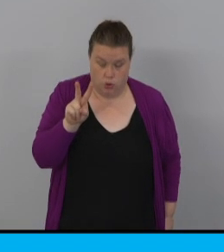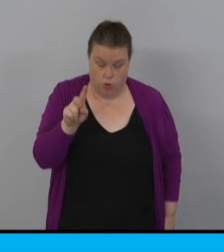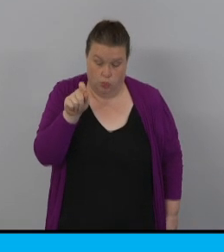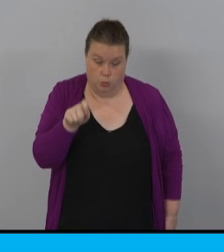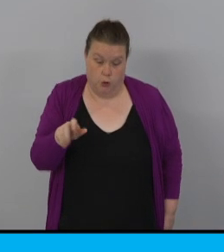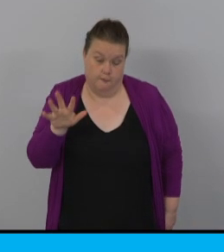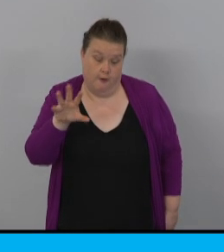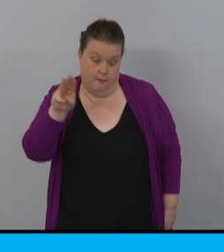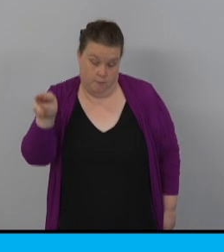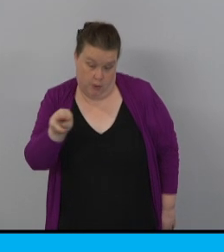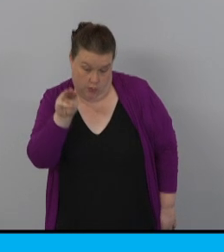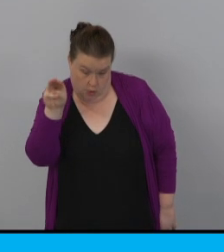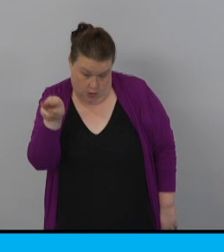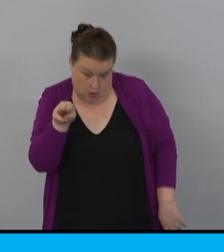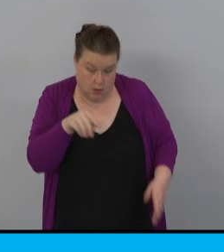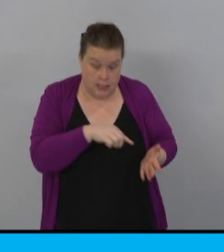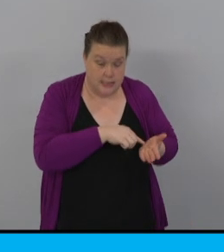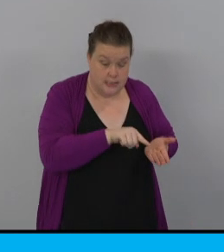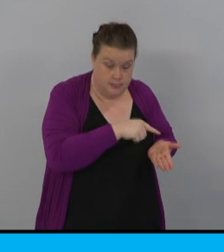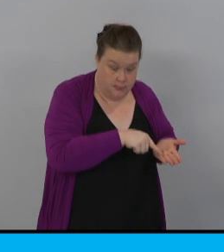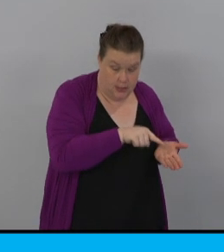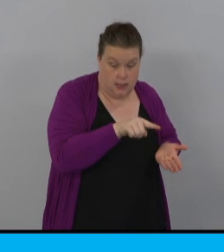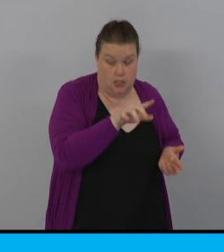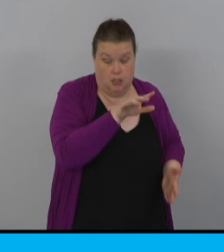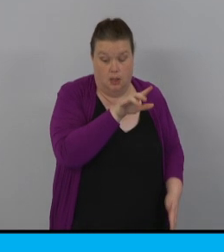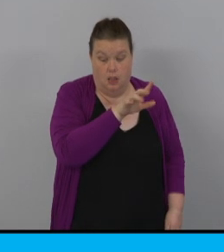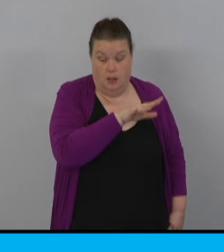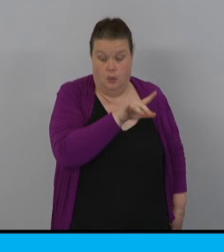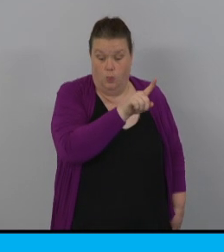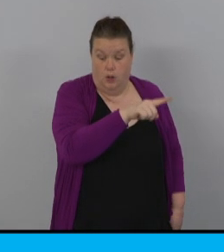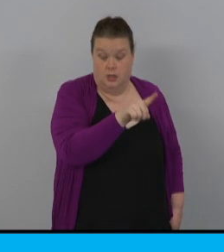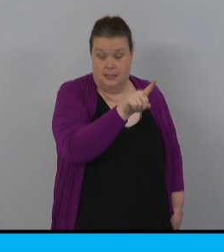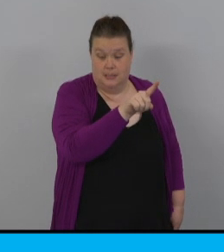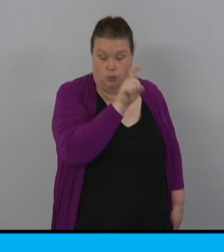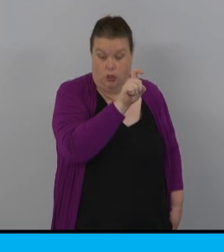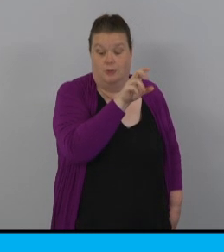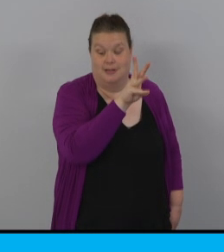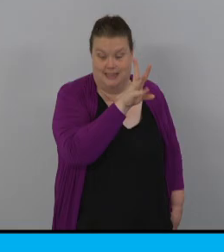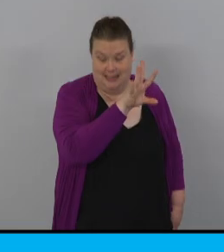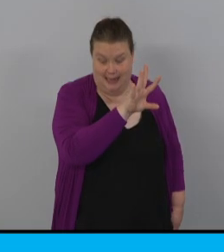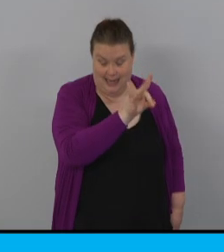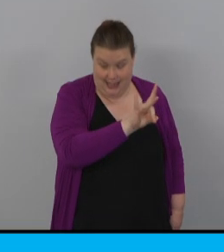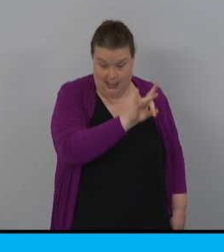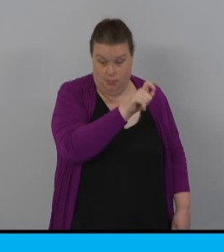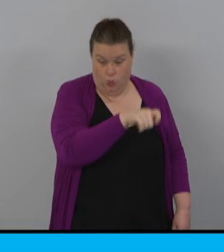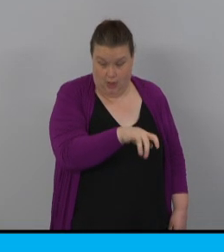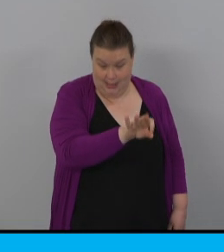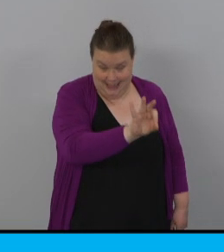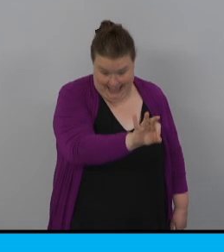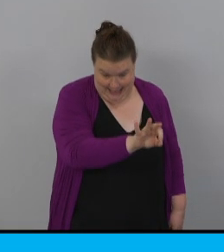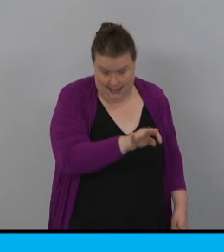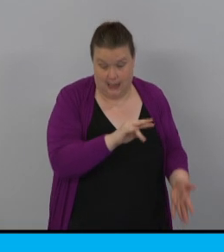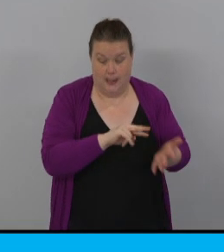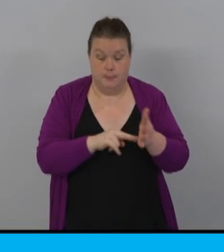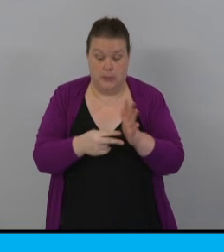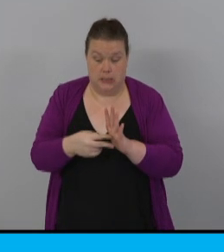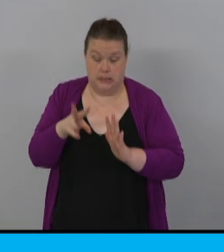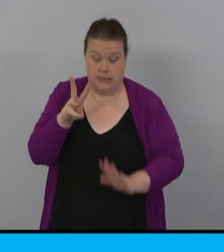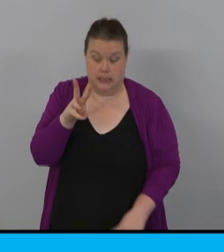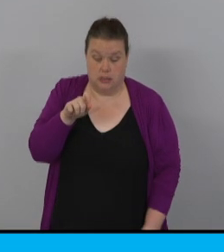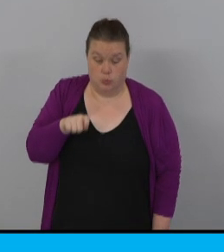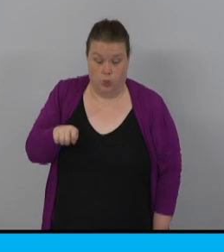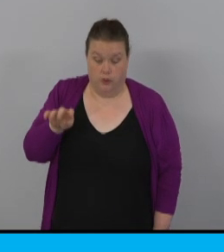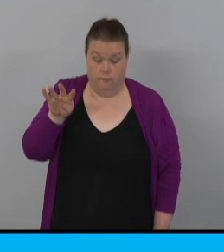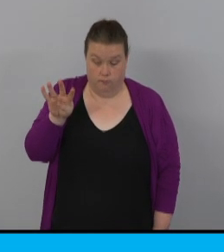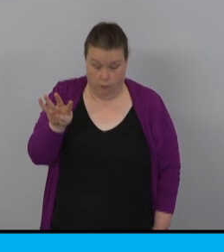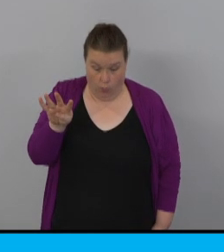$162.5 million. Our proposed appropriations were $168.9, which was a $6.4 million